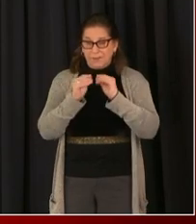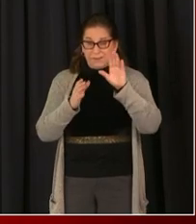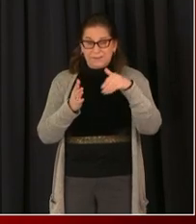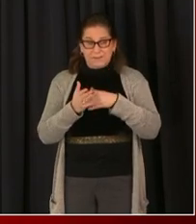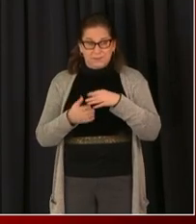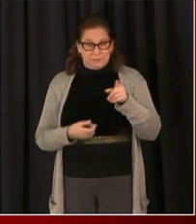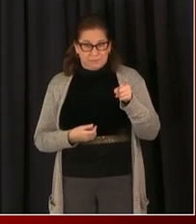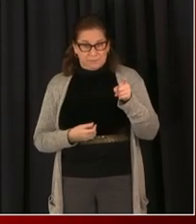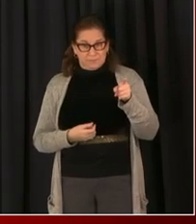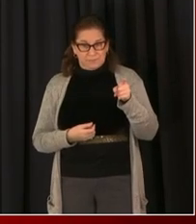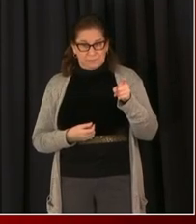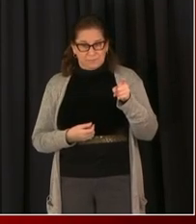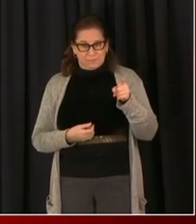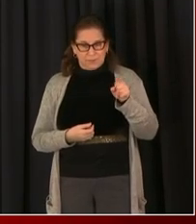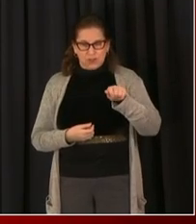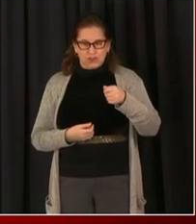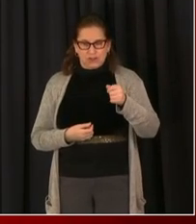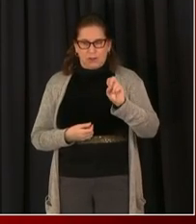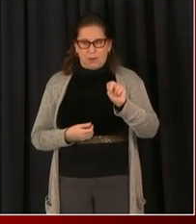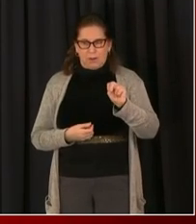be.